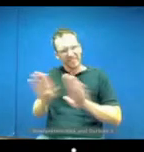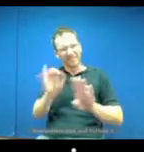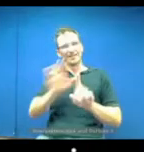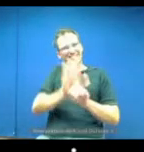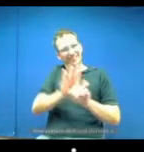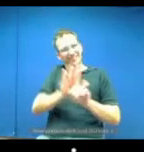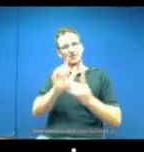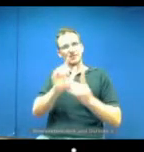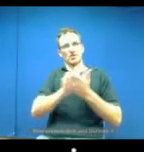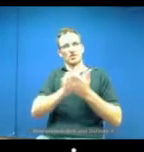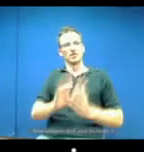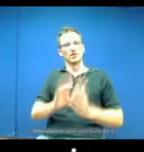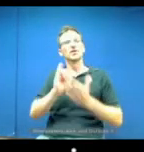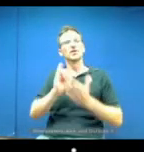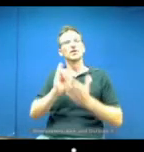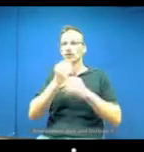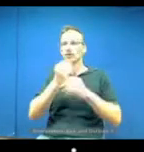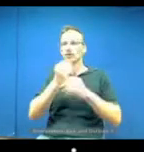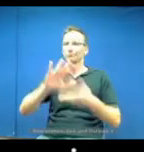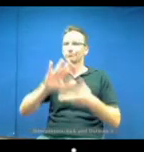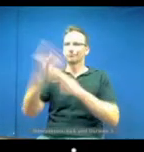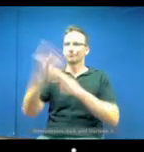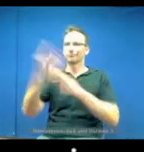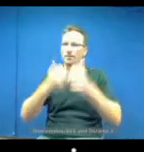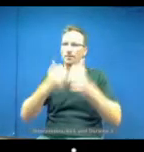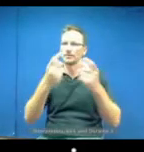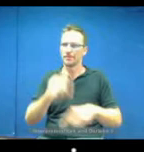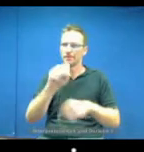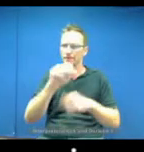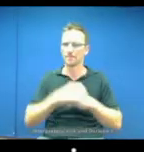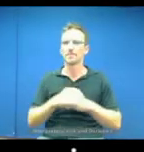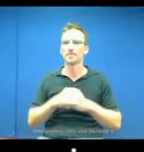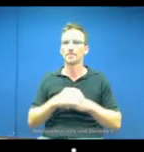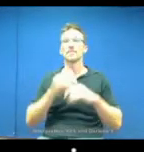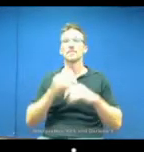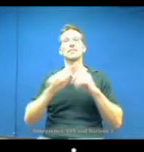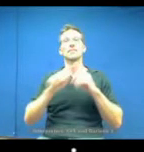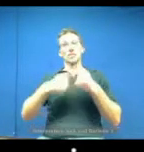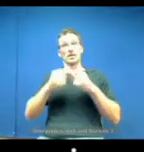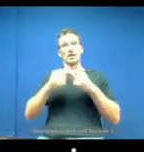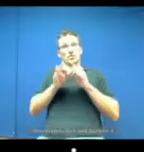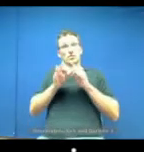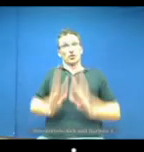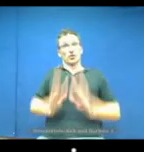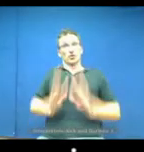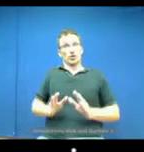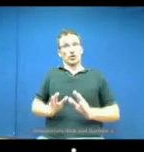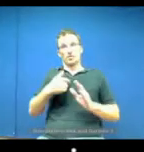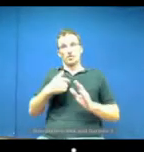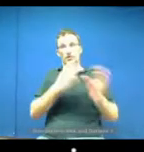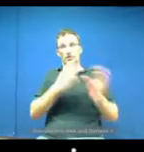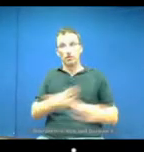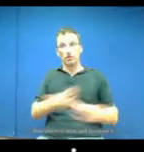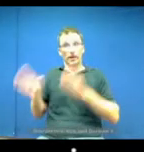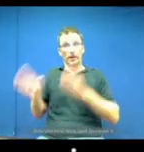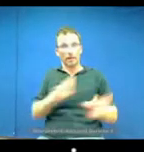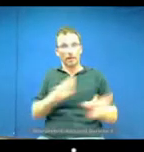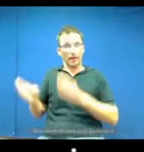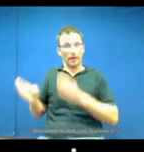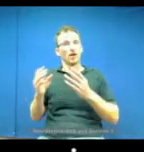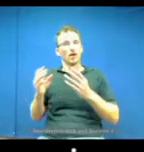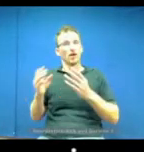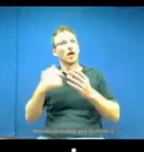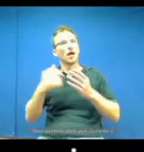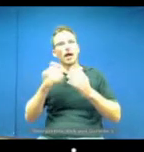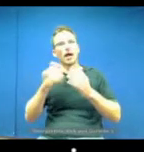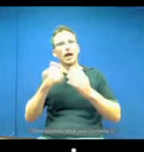But in terms of preparation, what it means is you have to prepare with both of the parties as if they are lawyers. So you will be